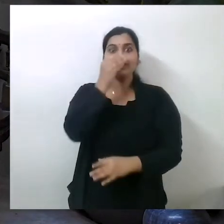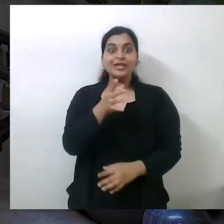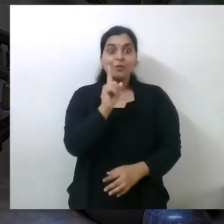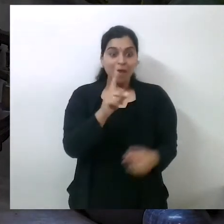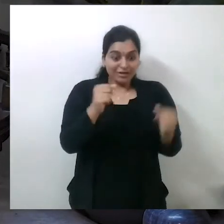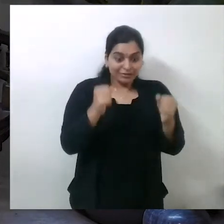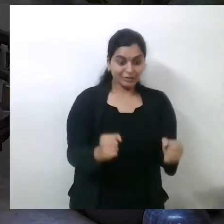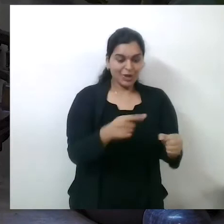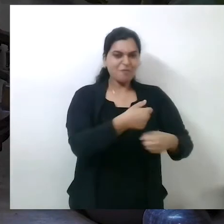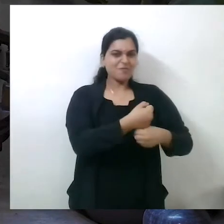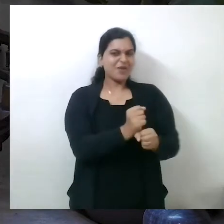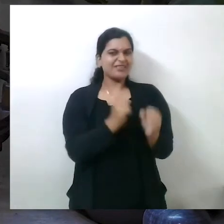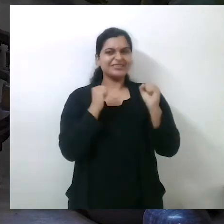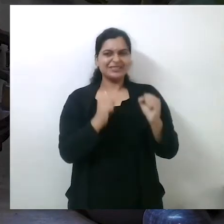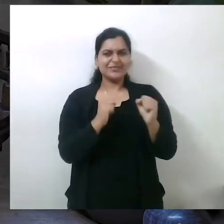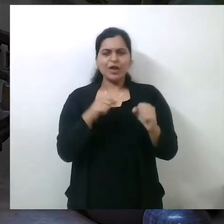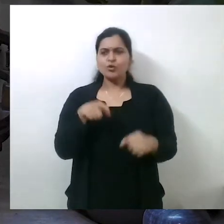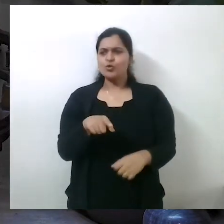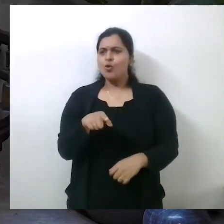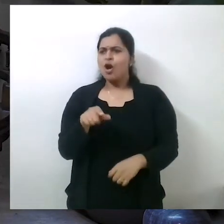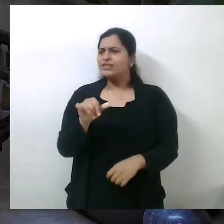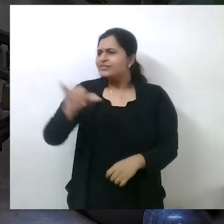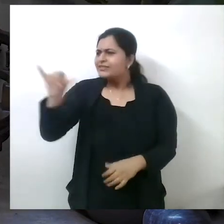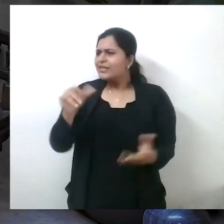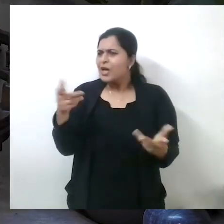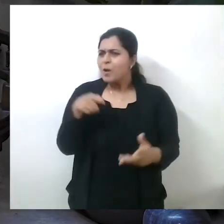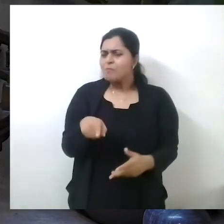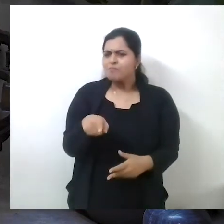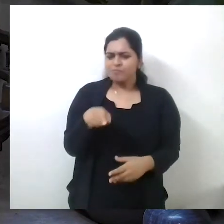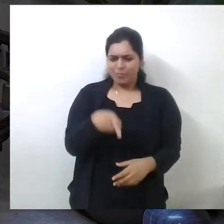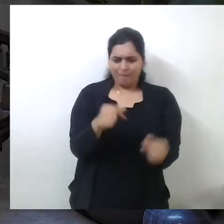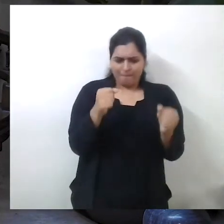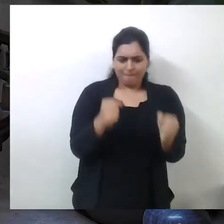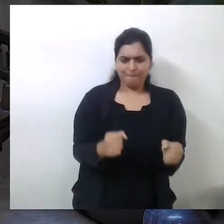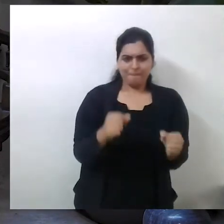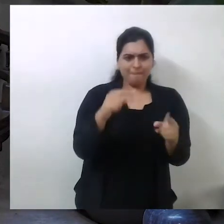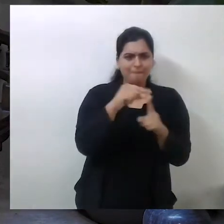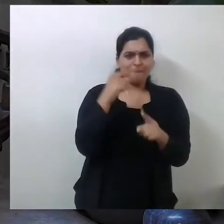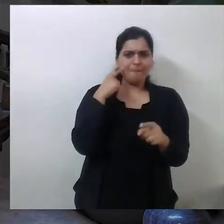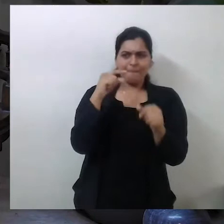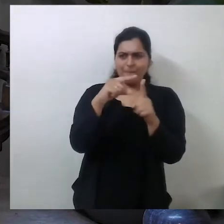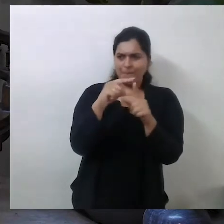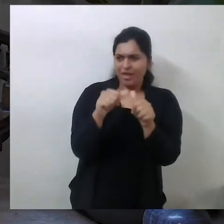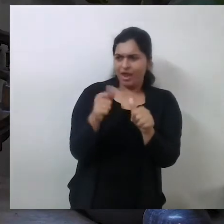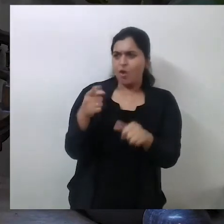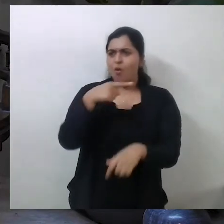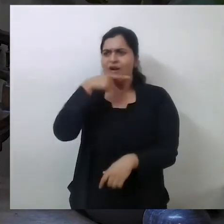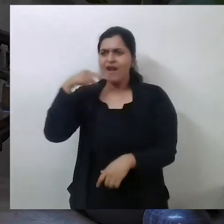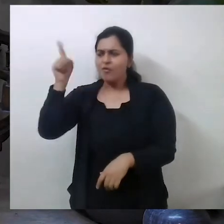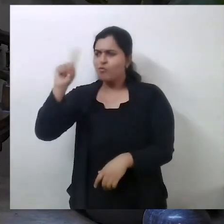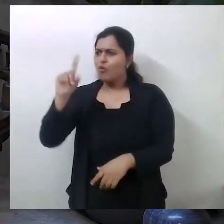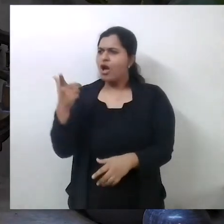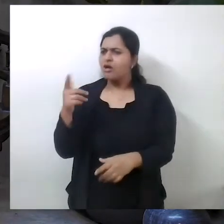building. Now, what are the similarities between the two forms of architecture or design? What are